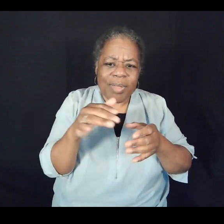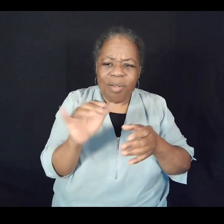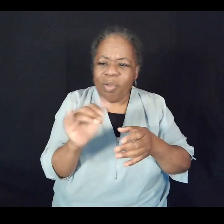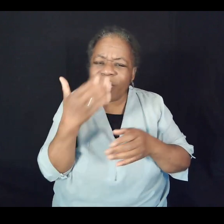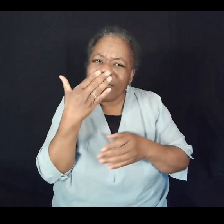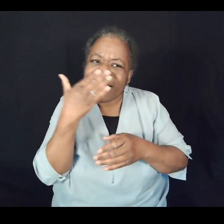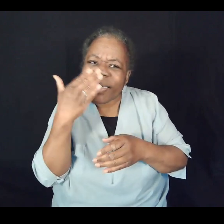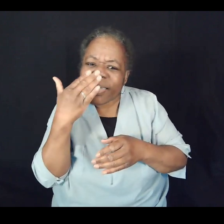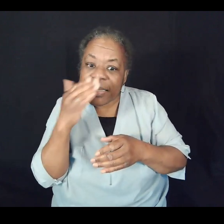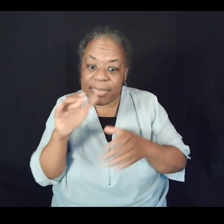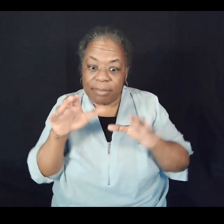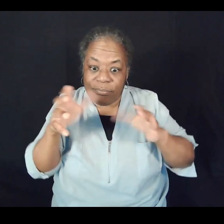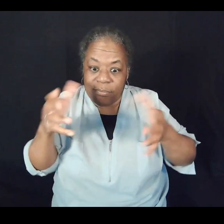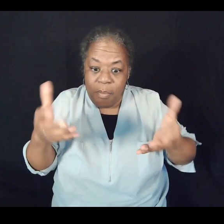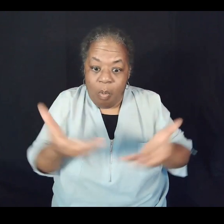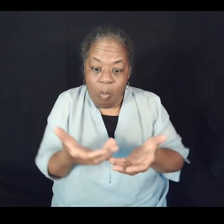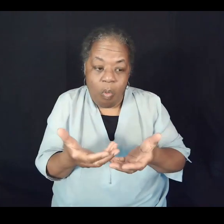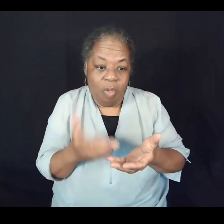of God's people.